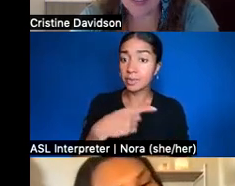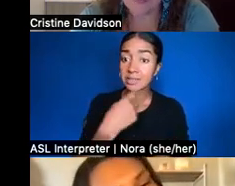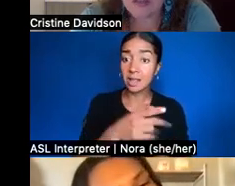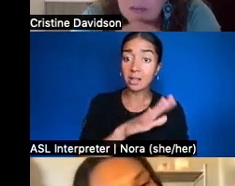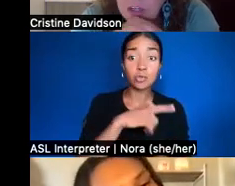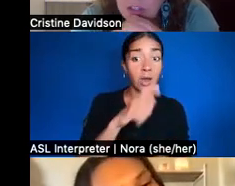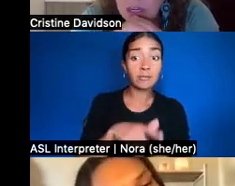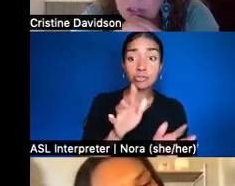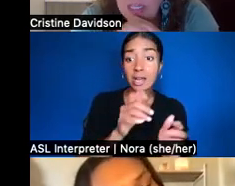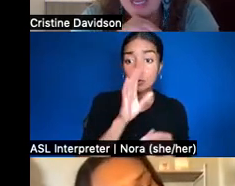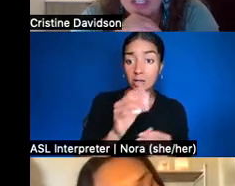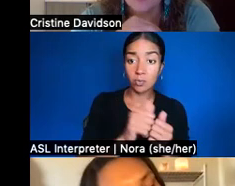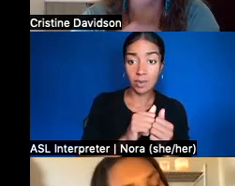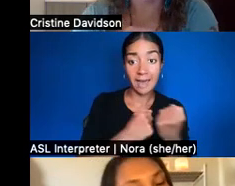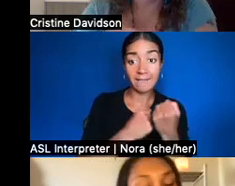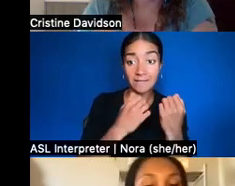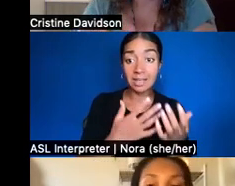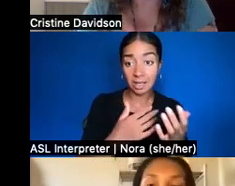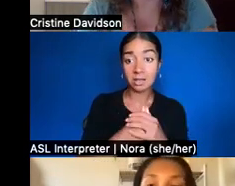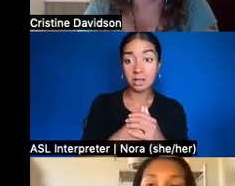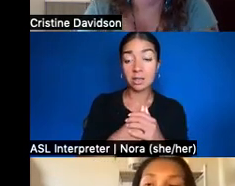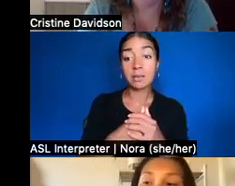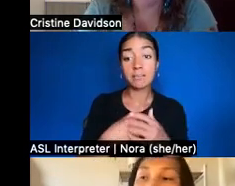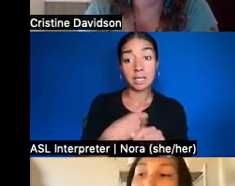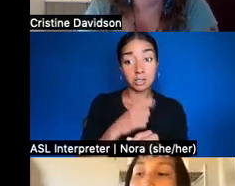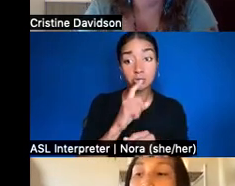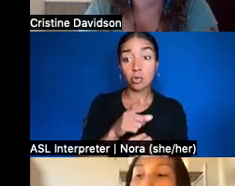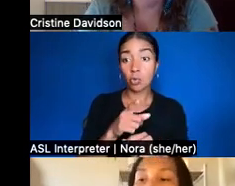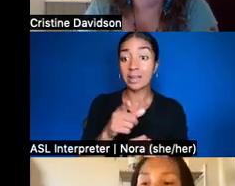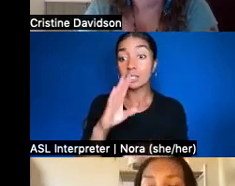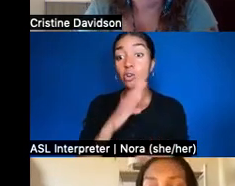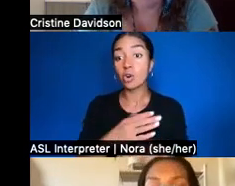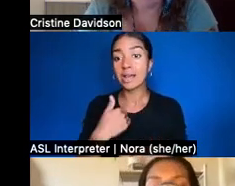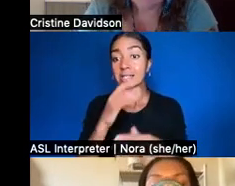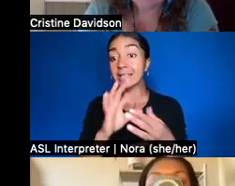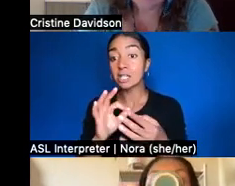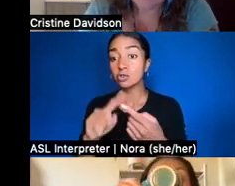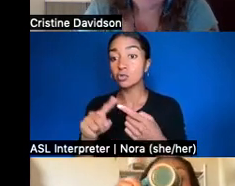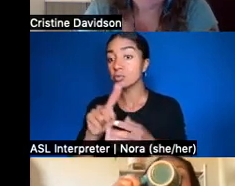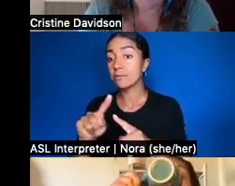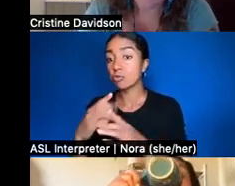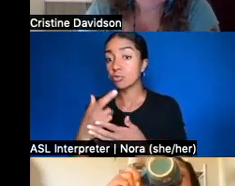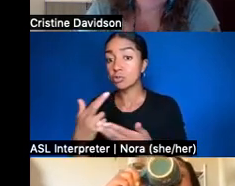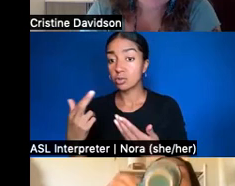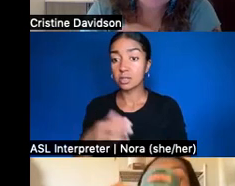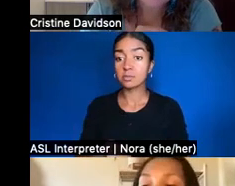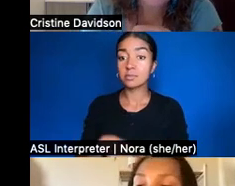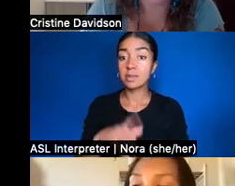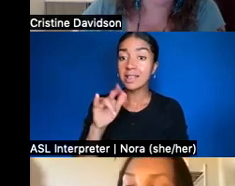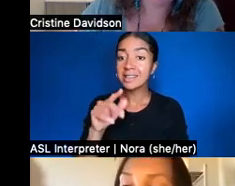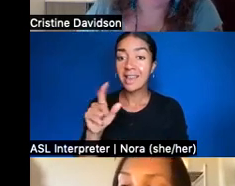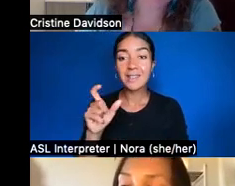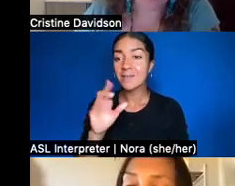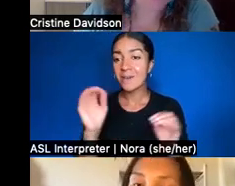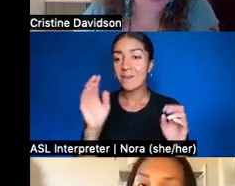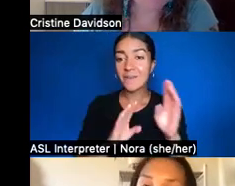daughter connection to the resources. No worries, Linnell. No worries. We're here.